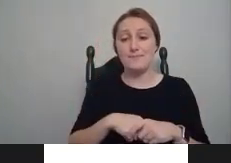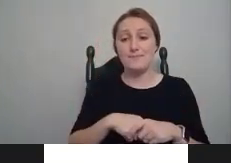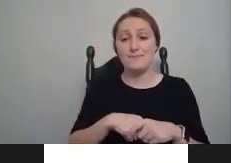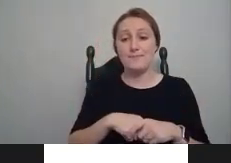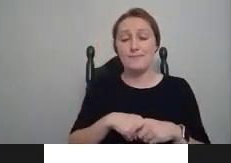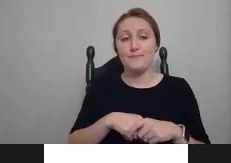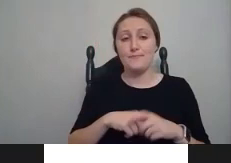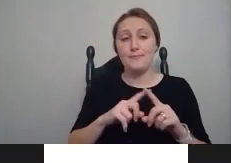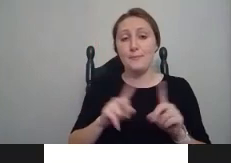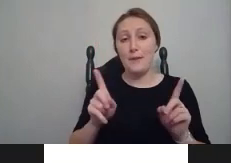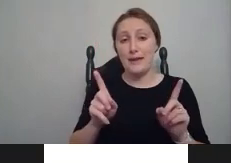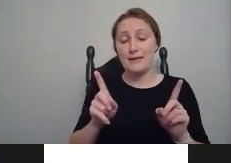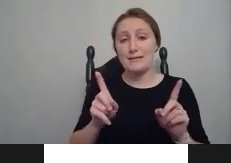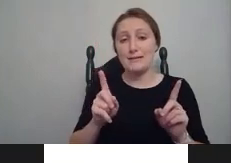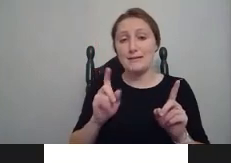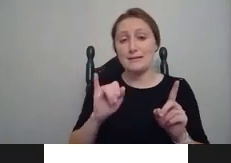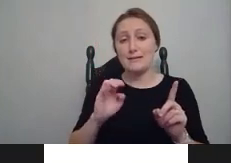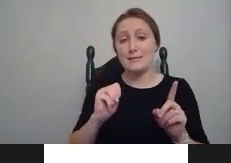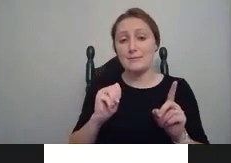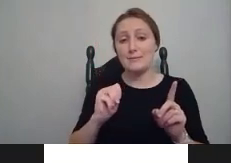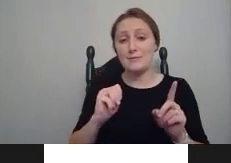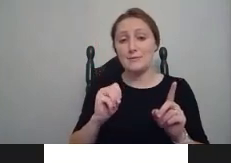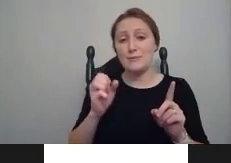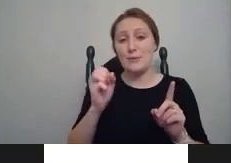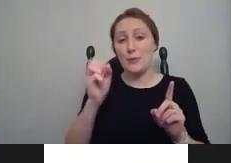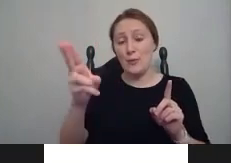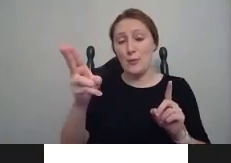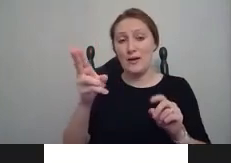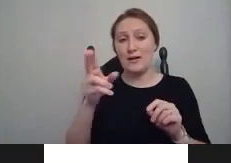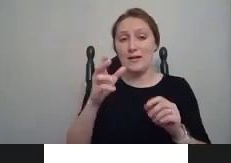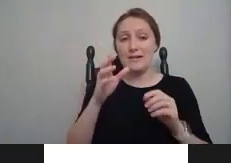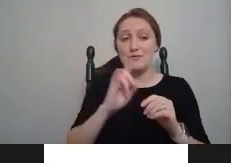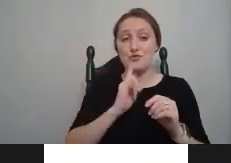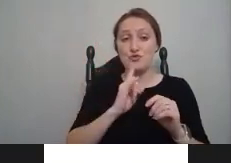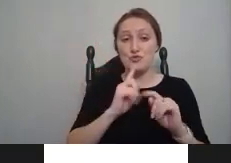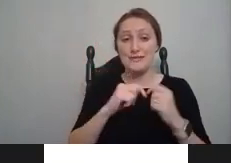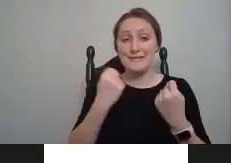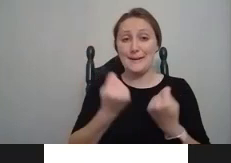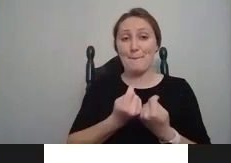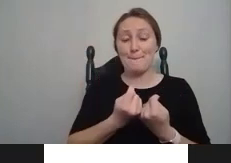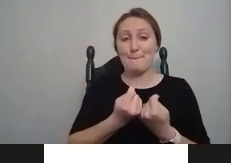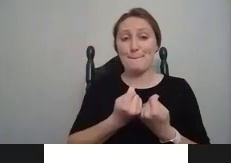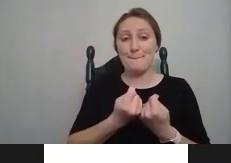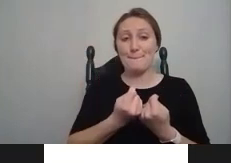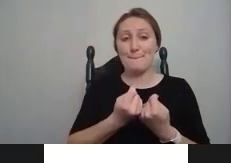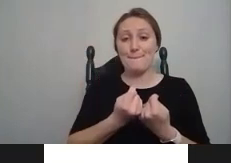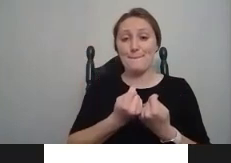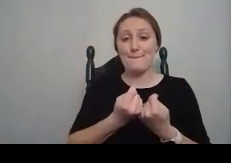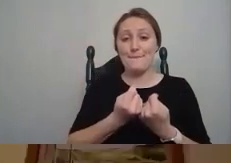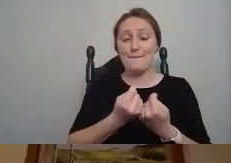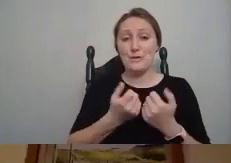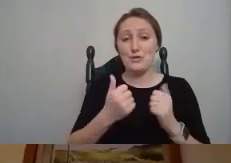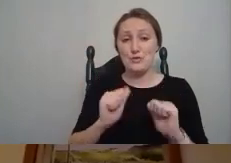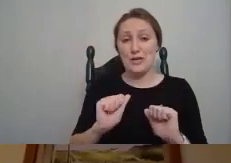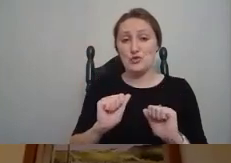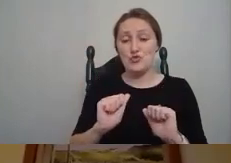But the items were discarded as our custodial team in an effort to clear